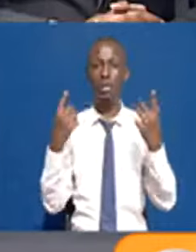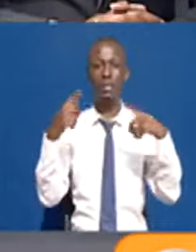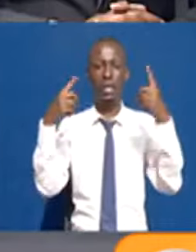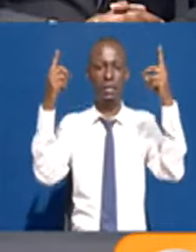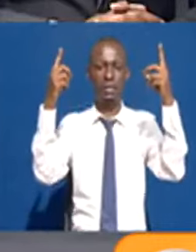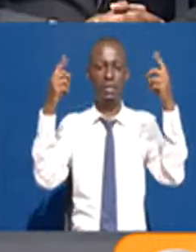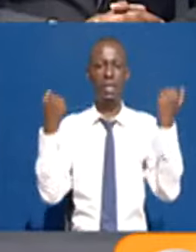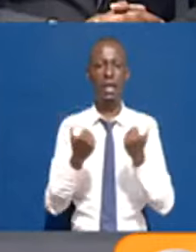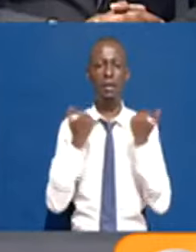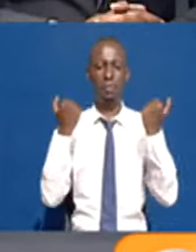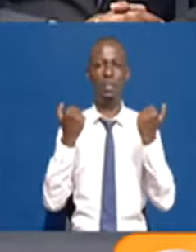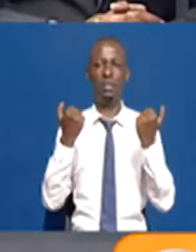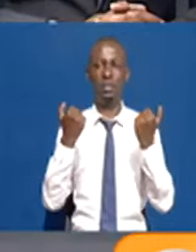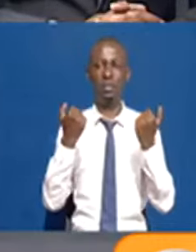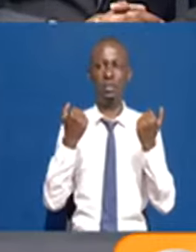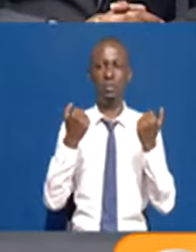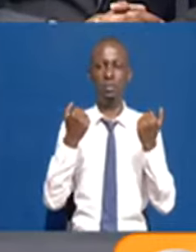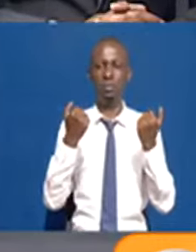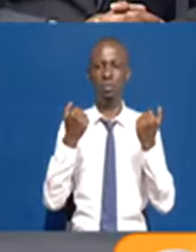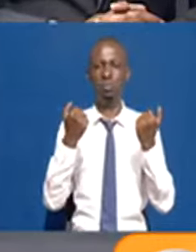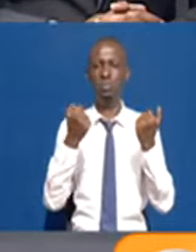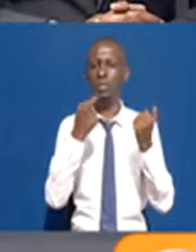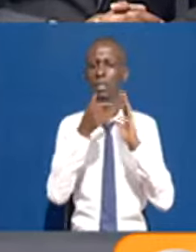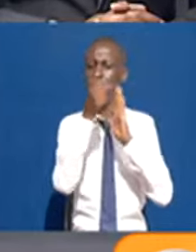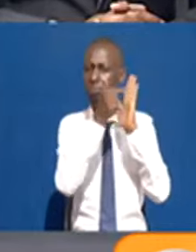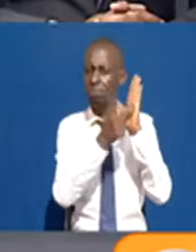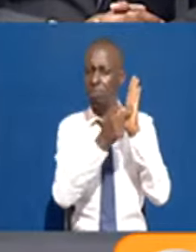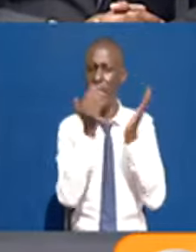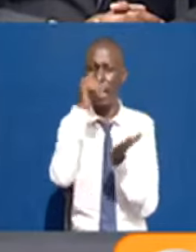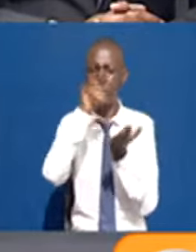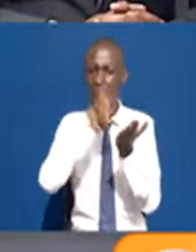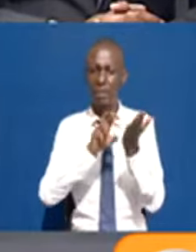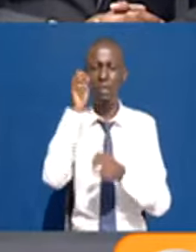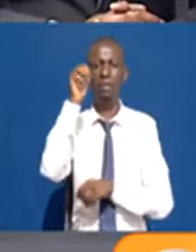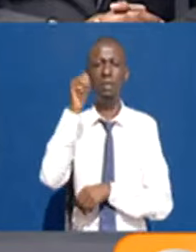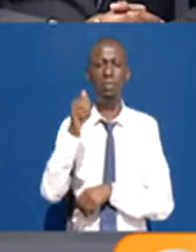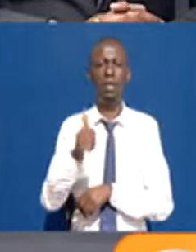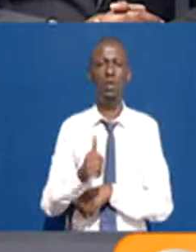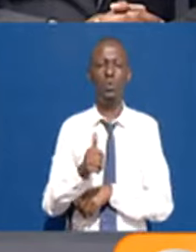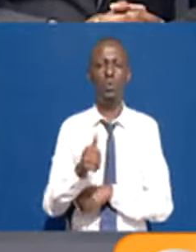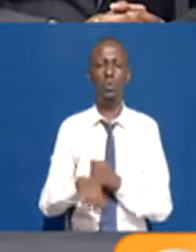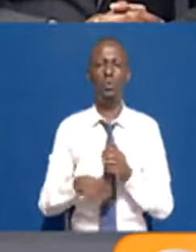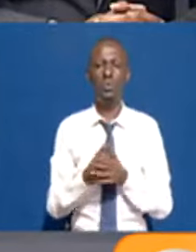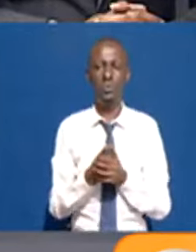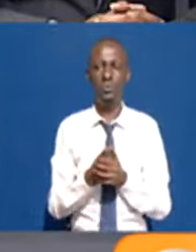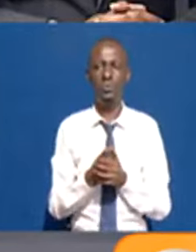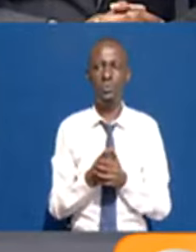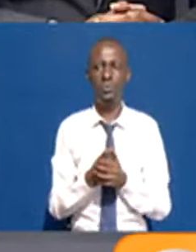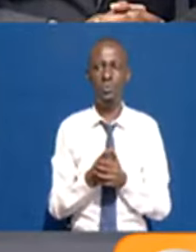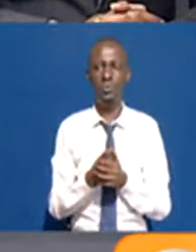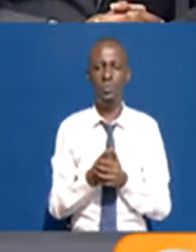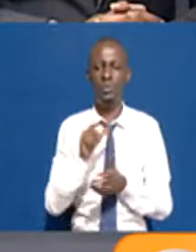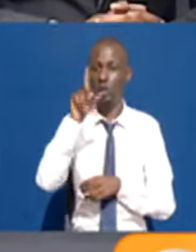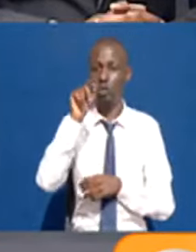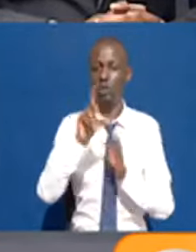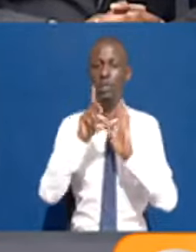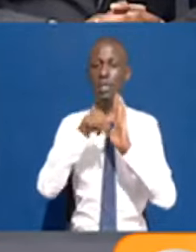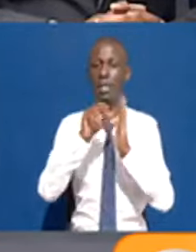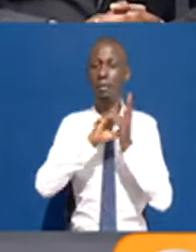out a tweet before proofreading it. Gazette and then revise later. Tweet and then